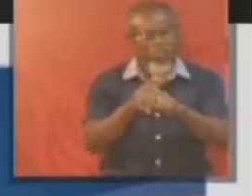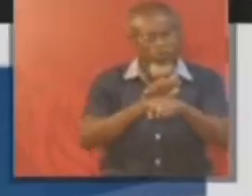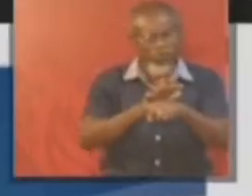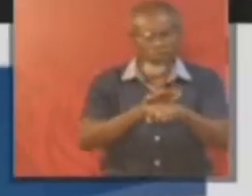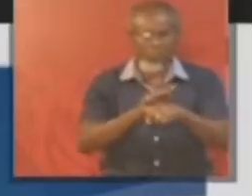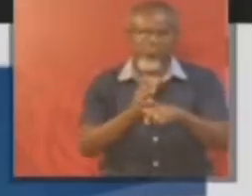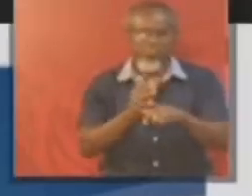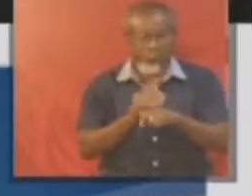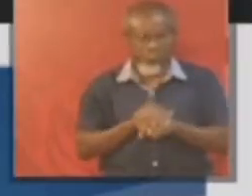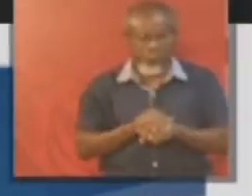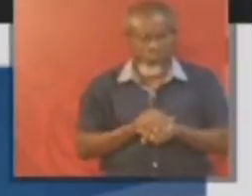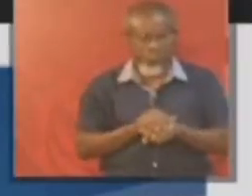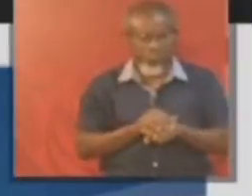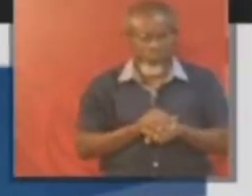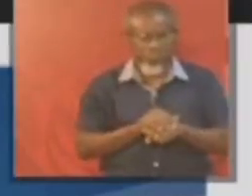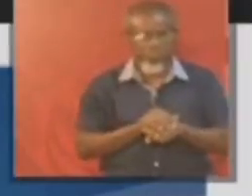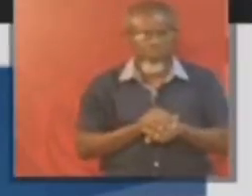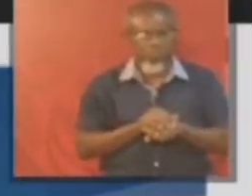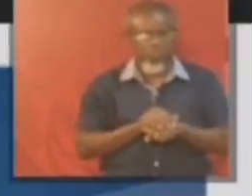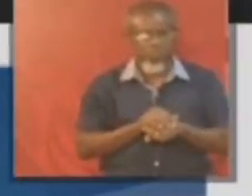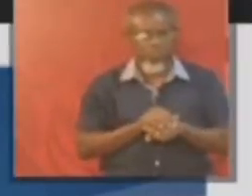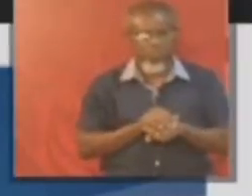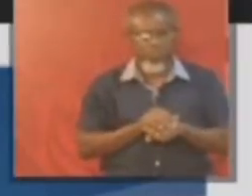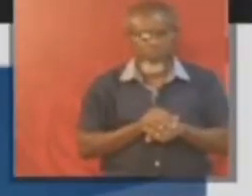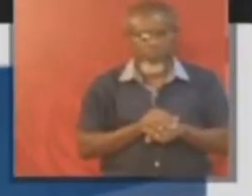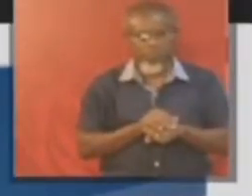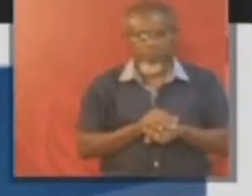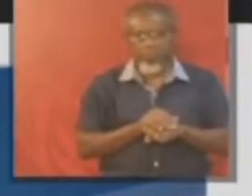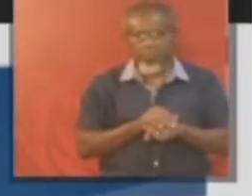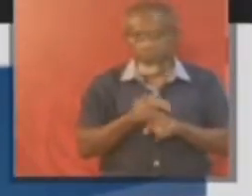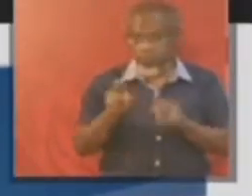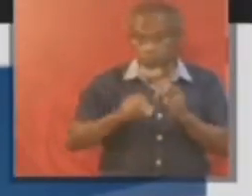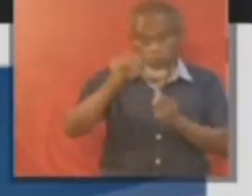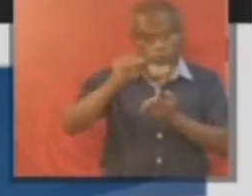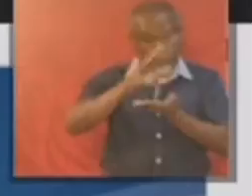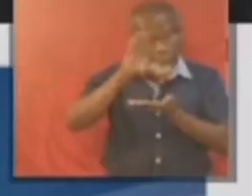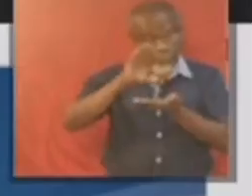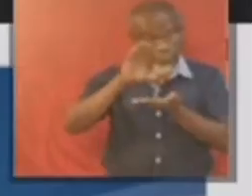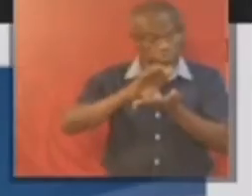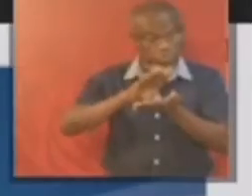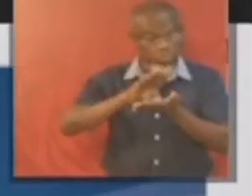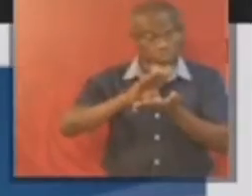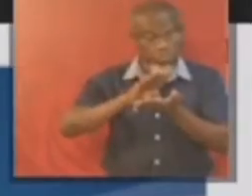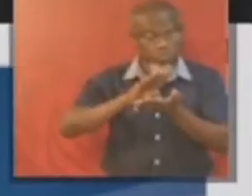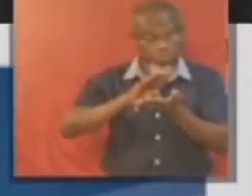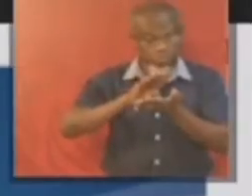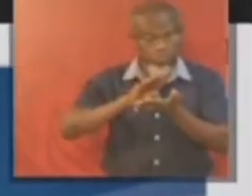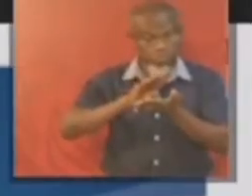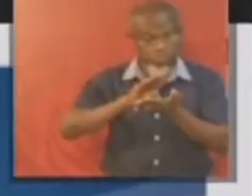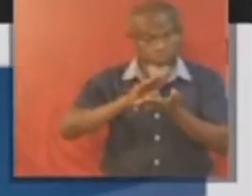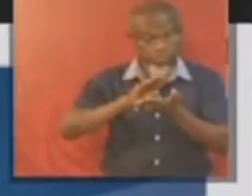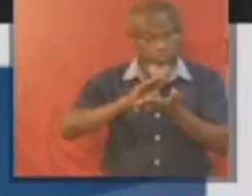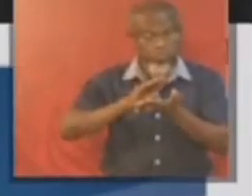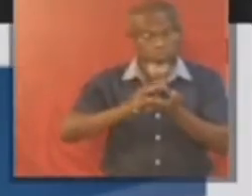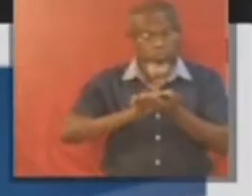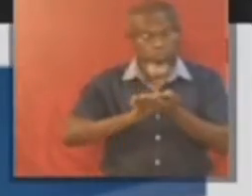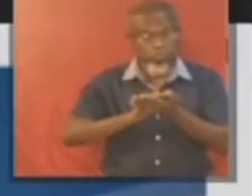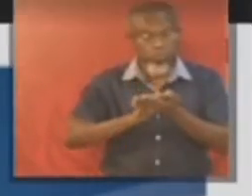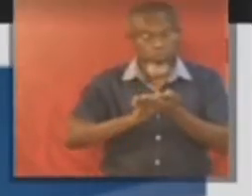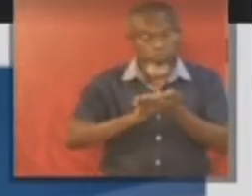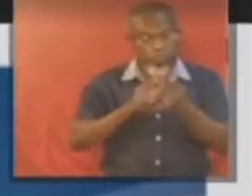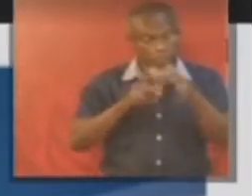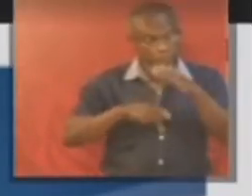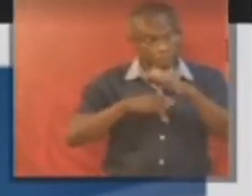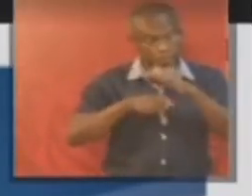Right, so let's get into this, the telemedicine, North Central NCRHA primary care services. Basically, when the